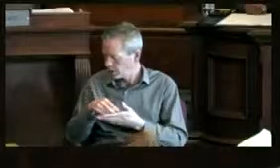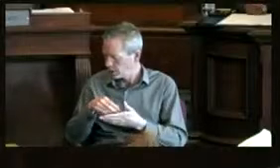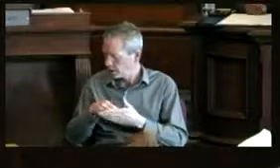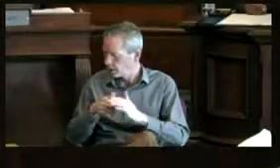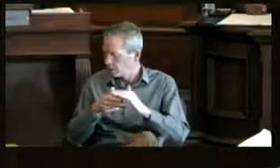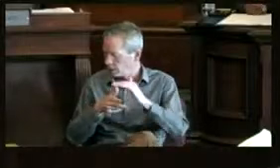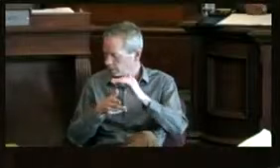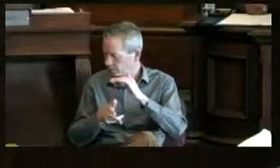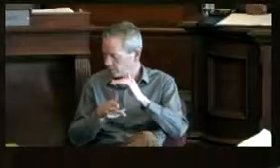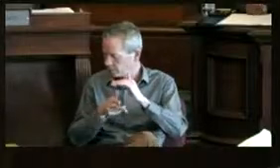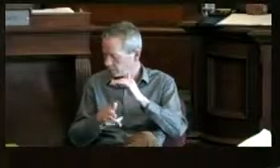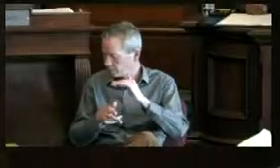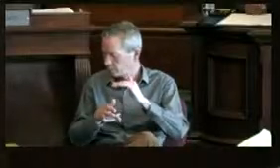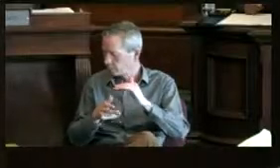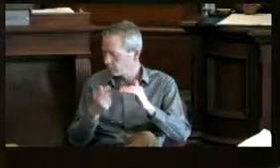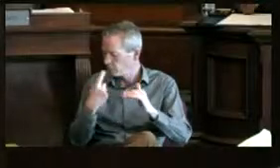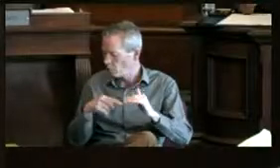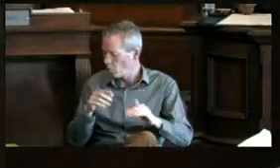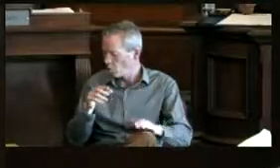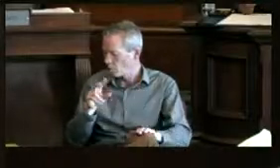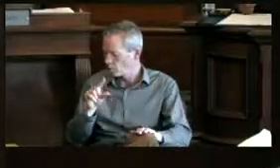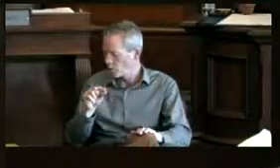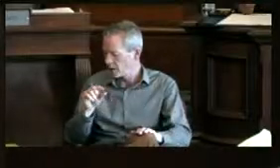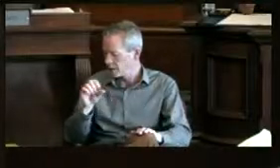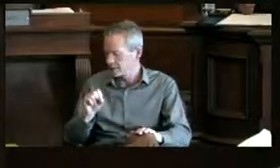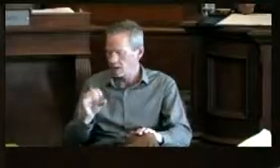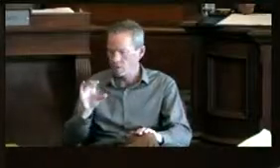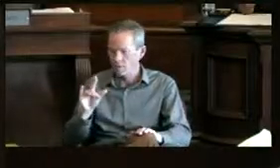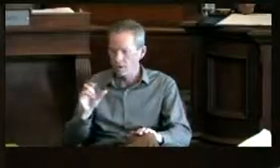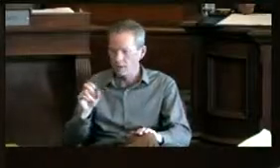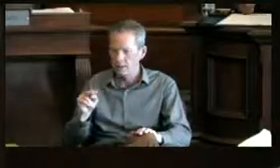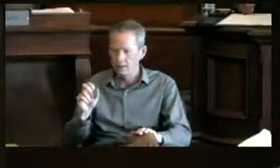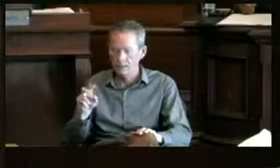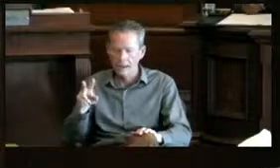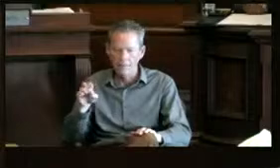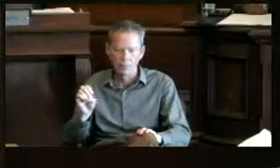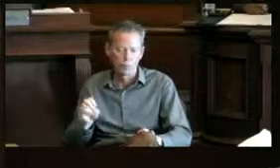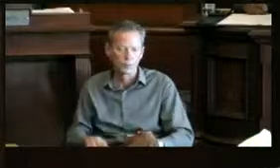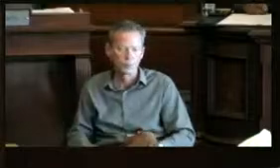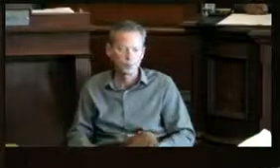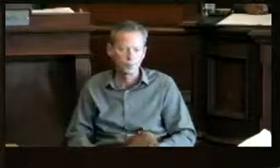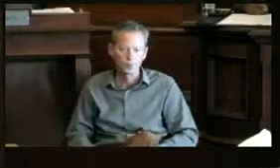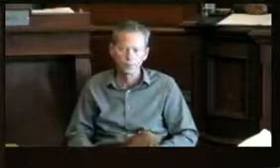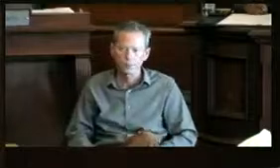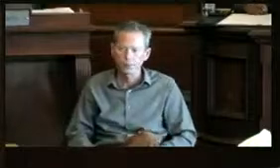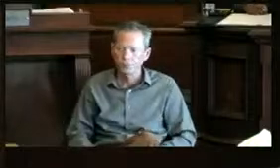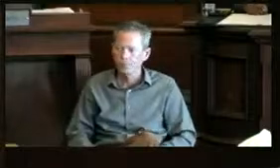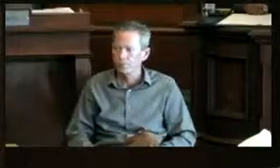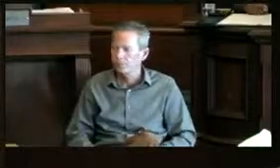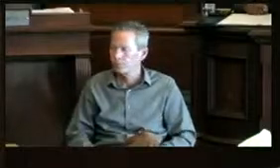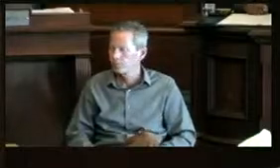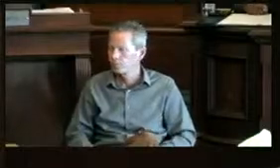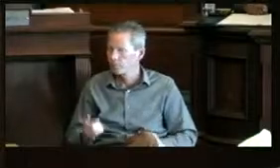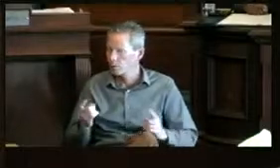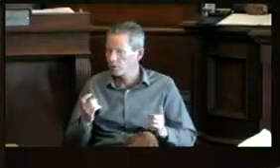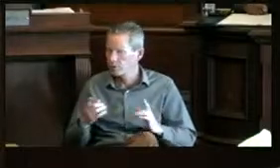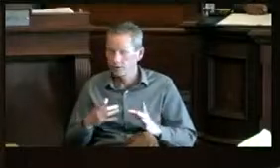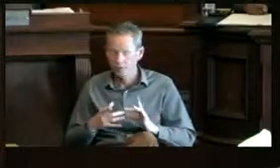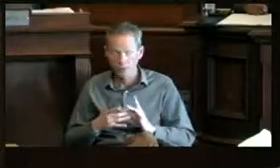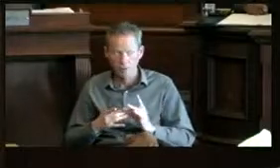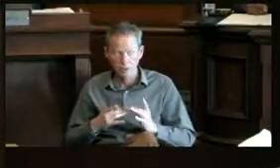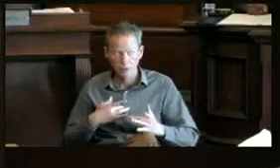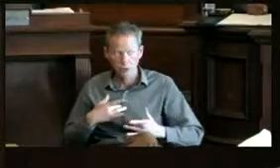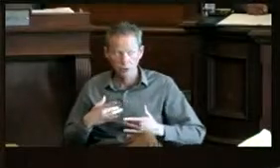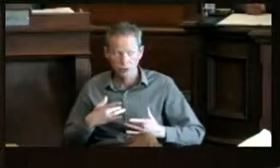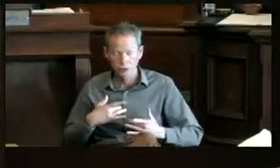authorizing a license agreement for a fiber conduit in the subterranean truck tunnel beneath 20 South Clinton Avenue. Questions, comments, or